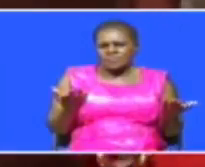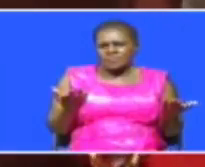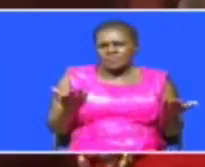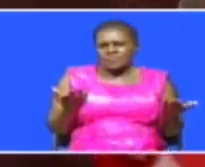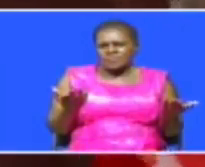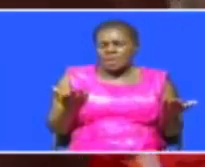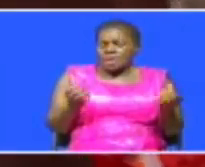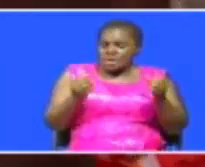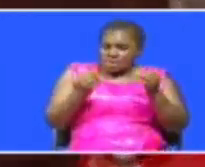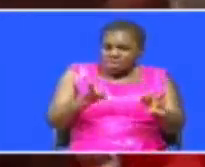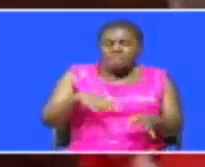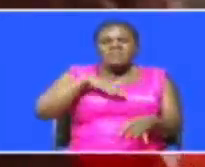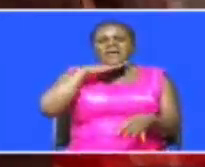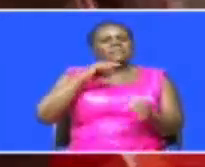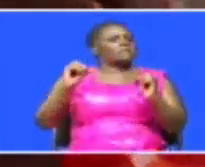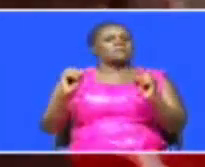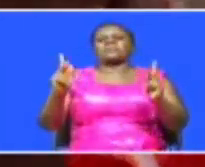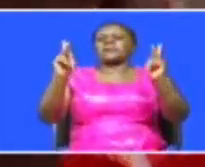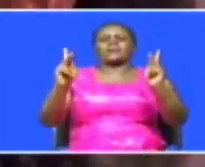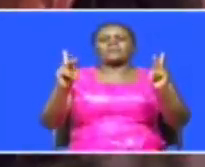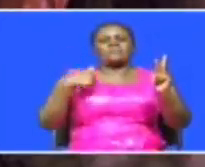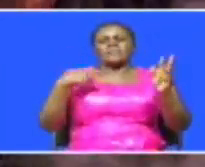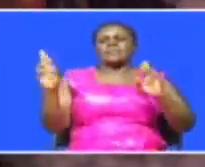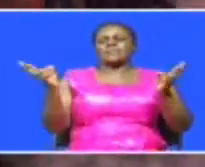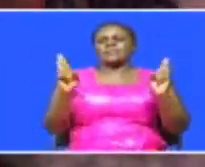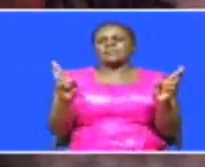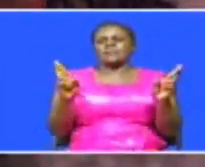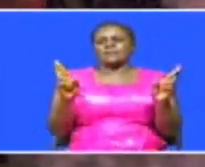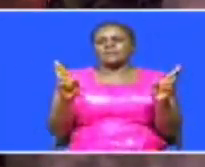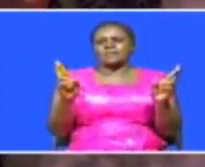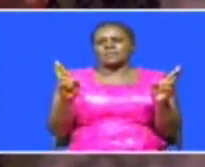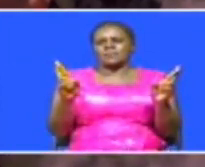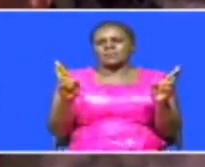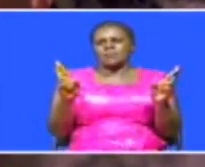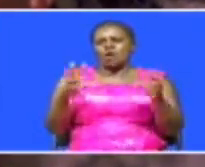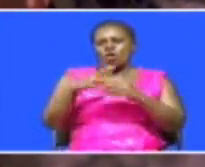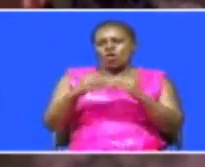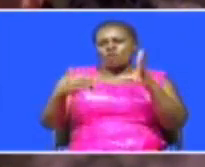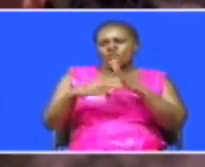If it has to come to this, so be it. Fought each other, and